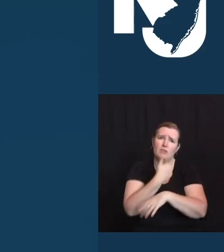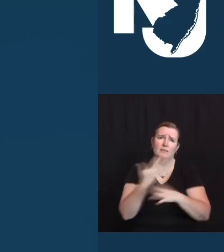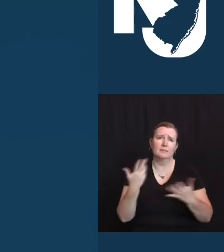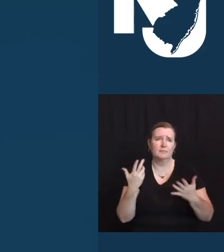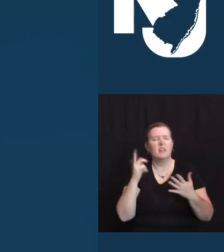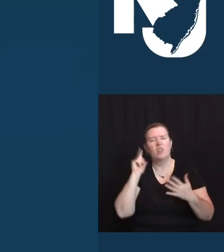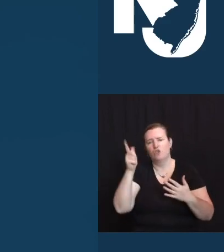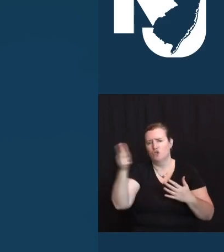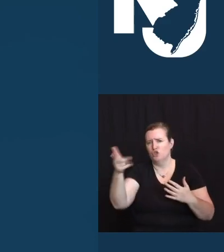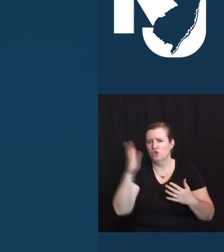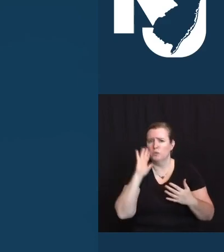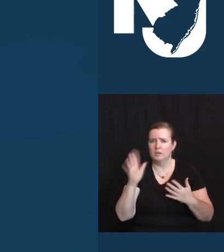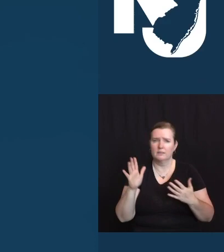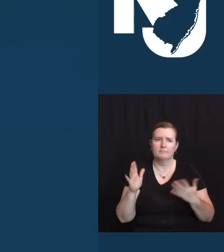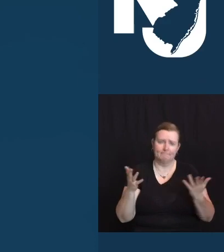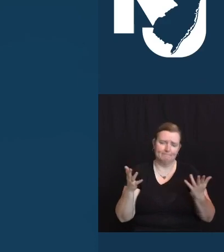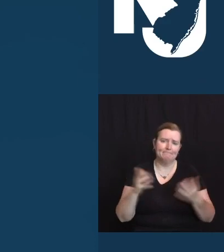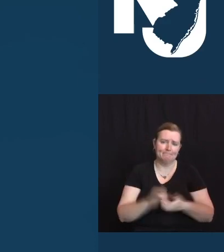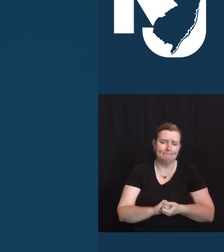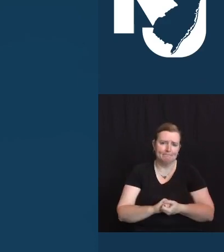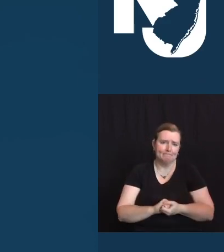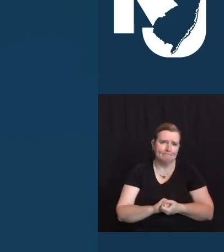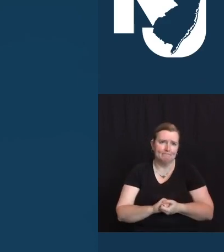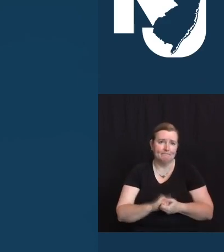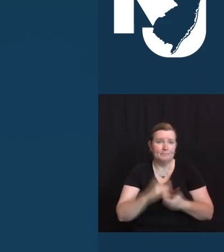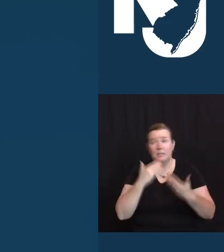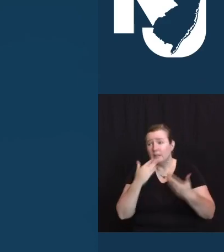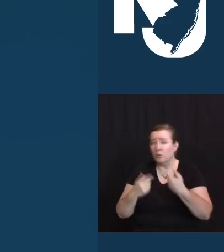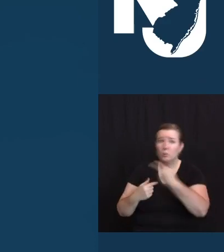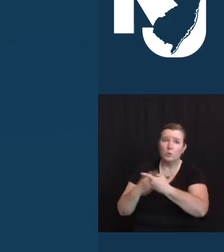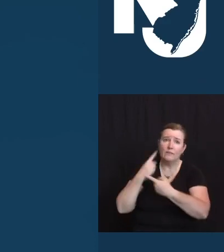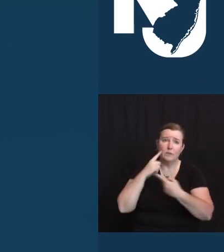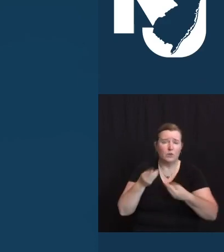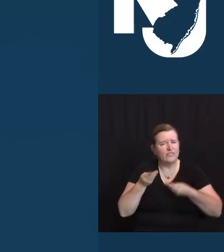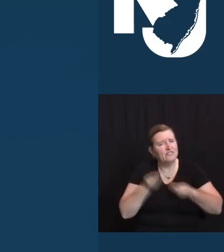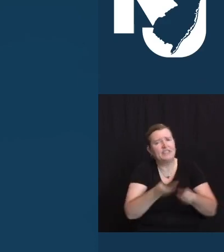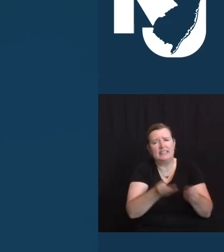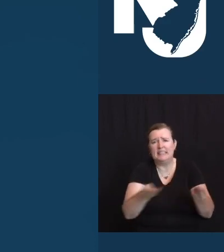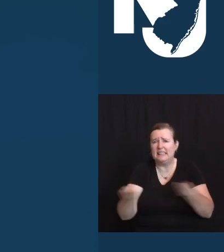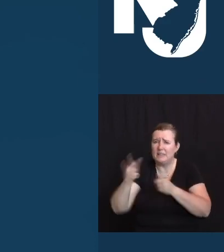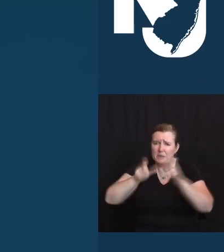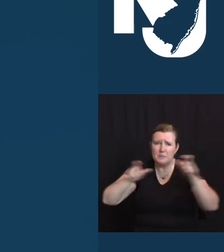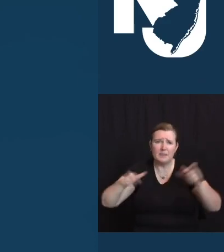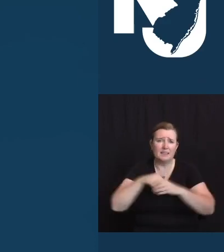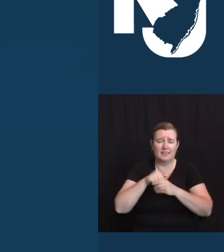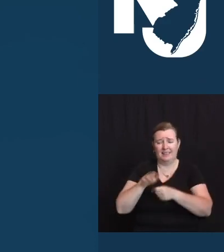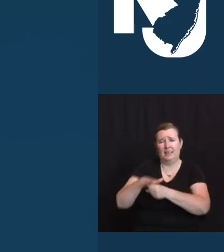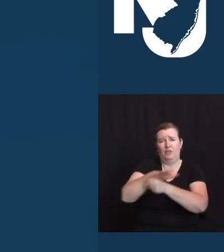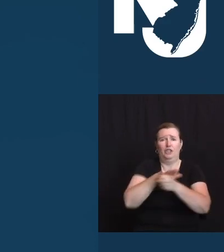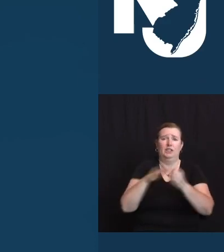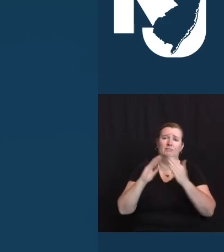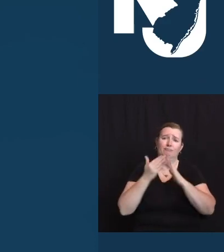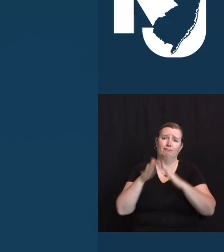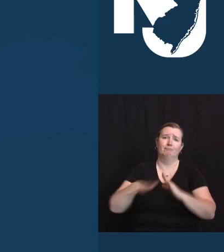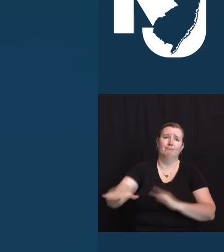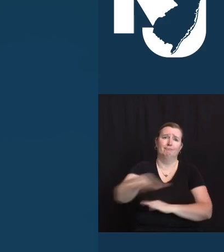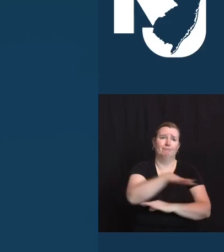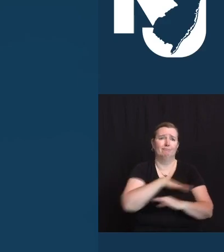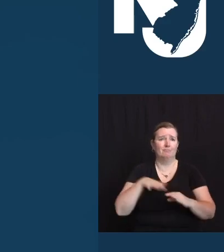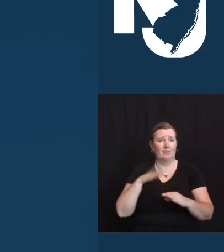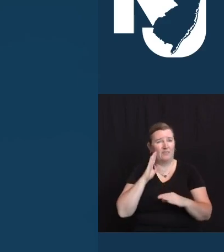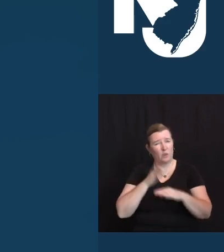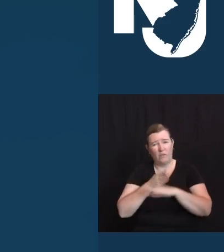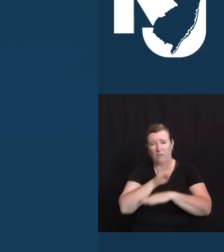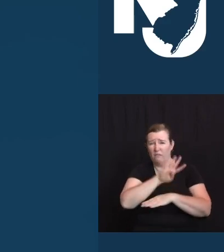or both. We thank David for feeding Maywood's community and being a central part of that community across 4 decades. May his